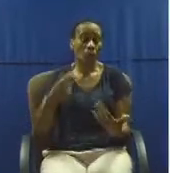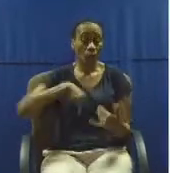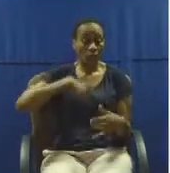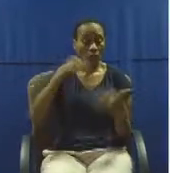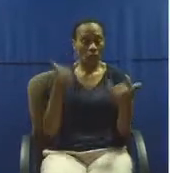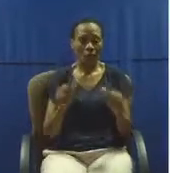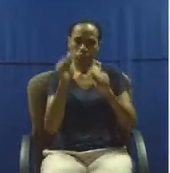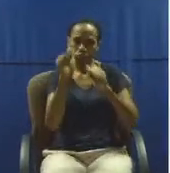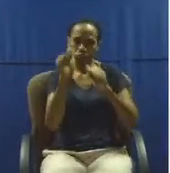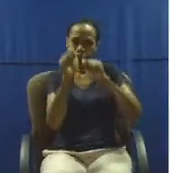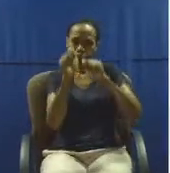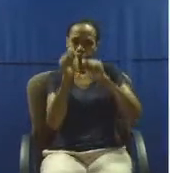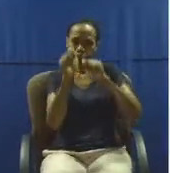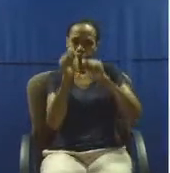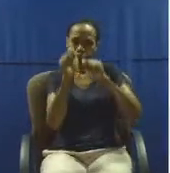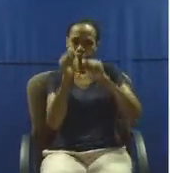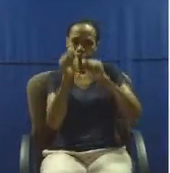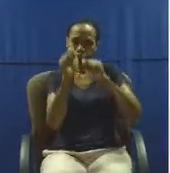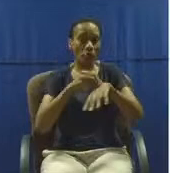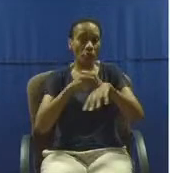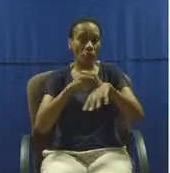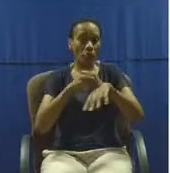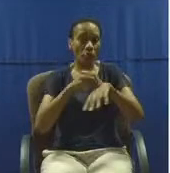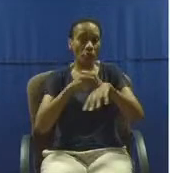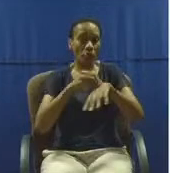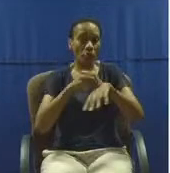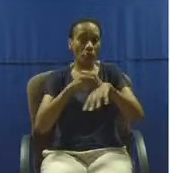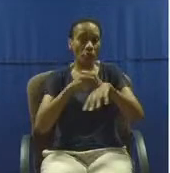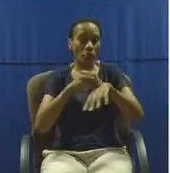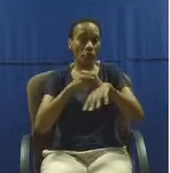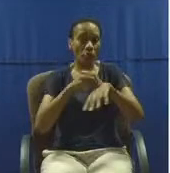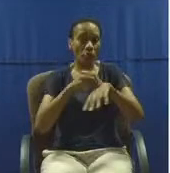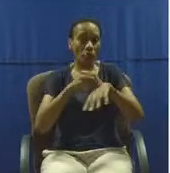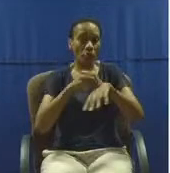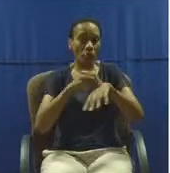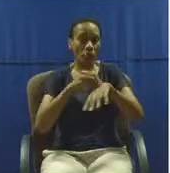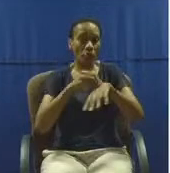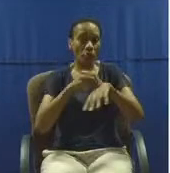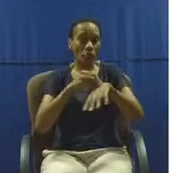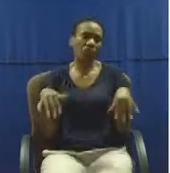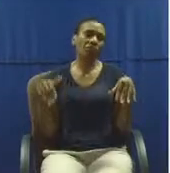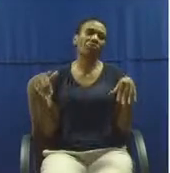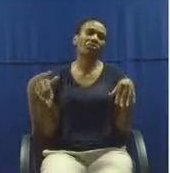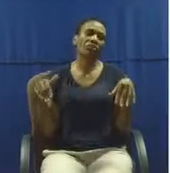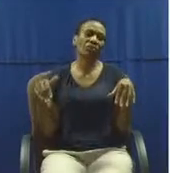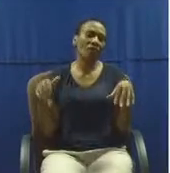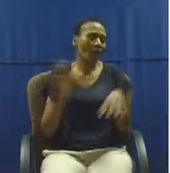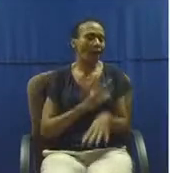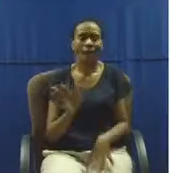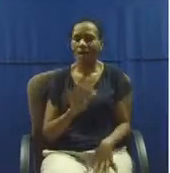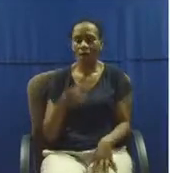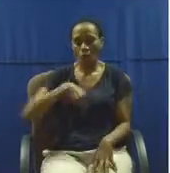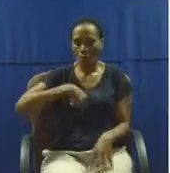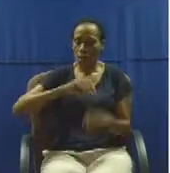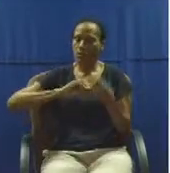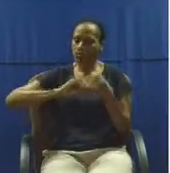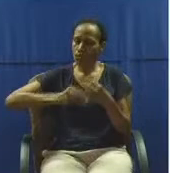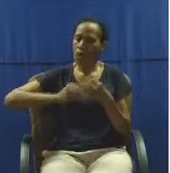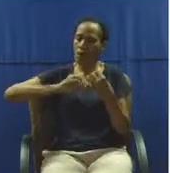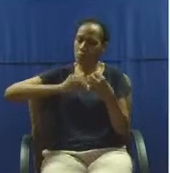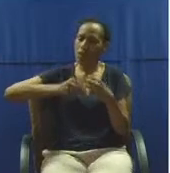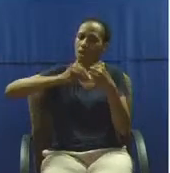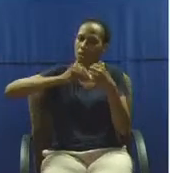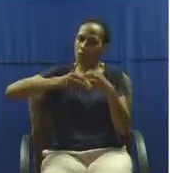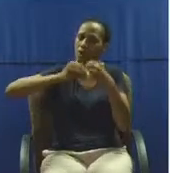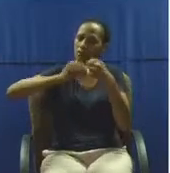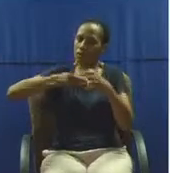analyze the situation that we are in. But government is not sitting on its laurels. We're doing everything we can